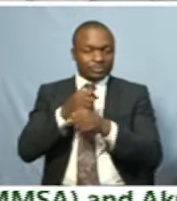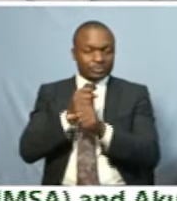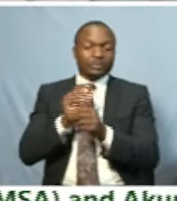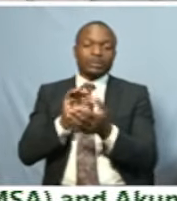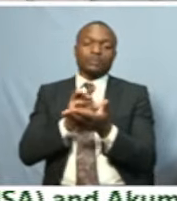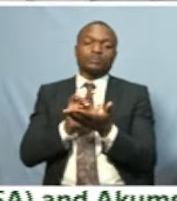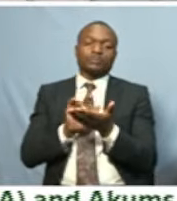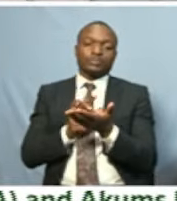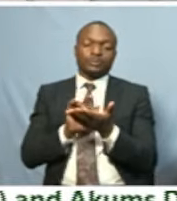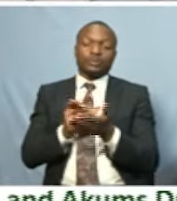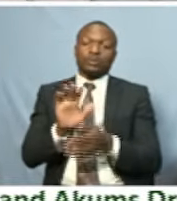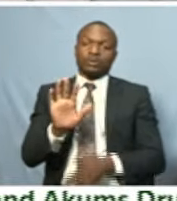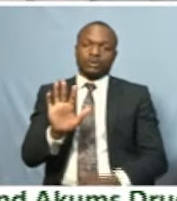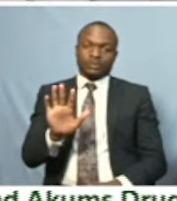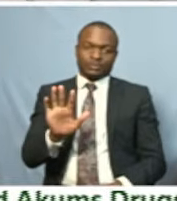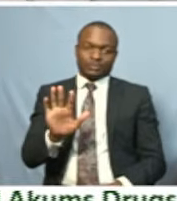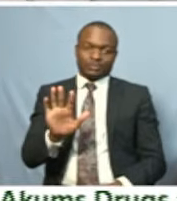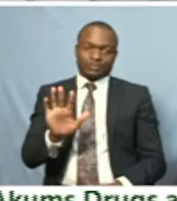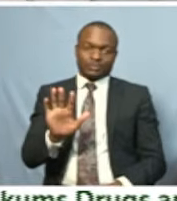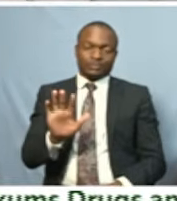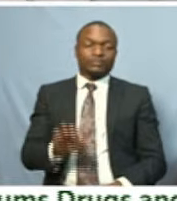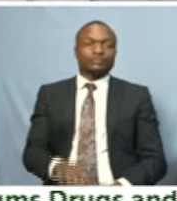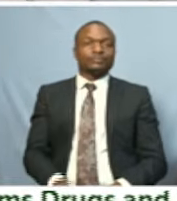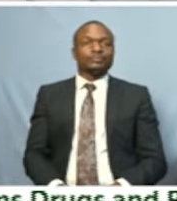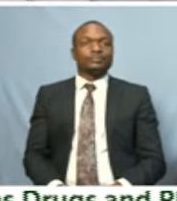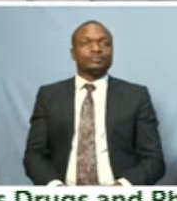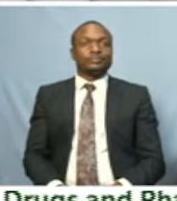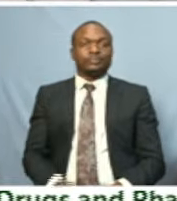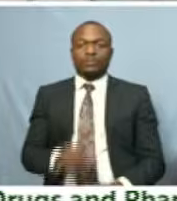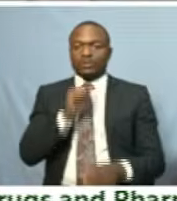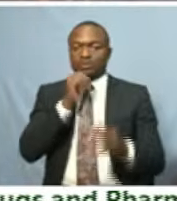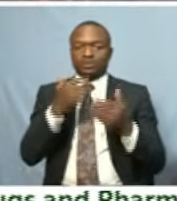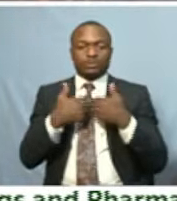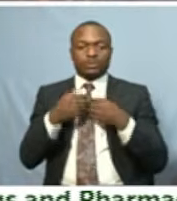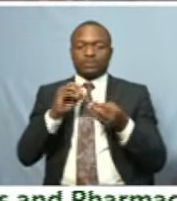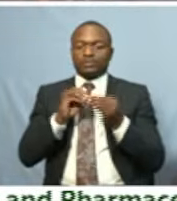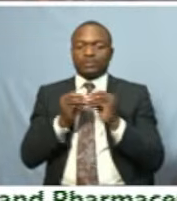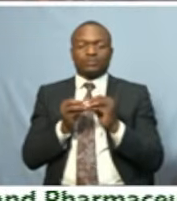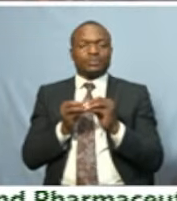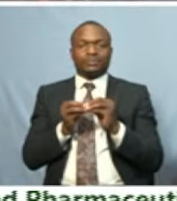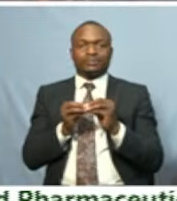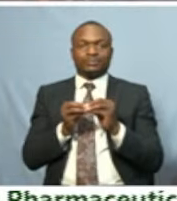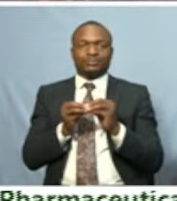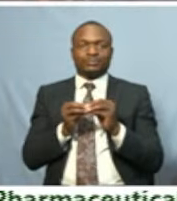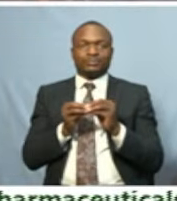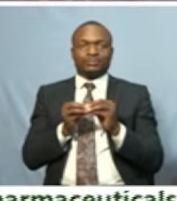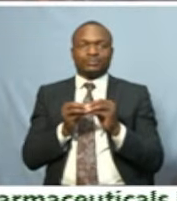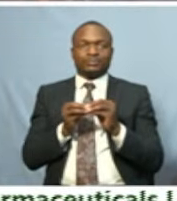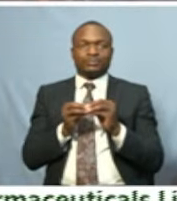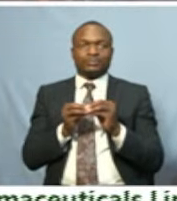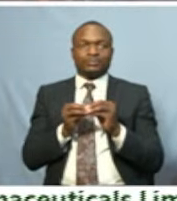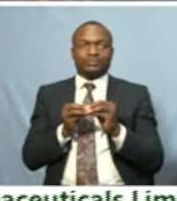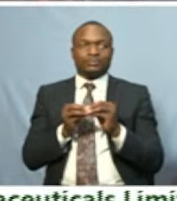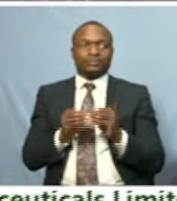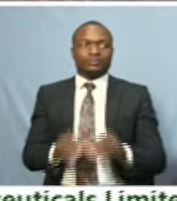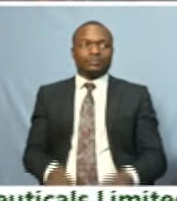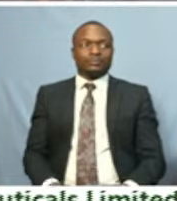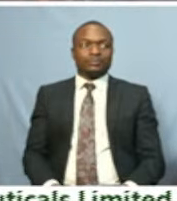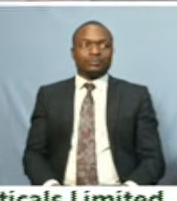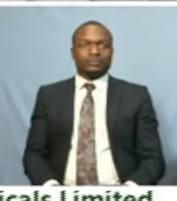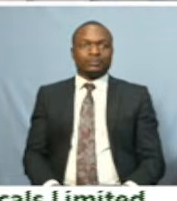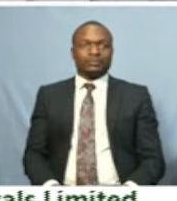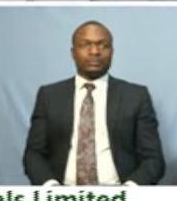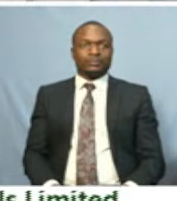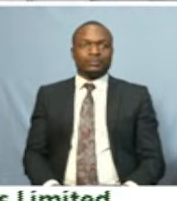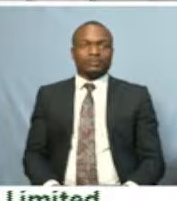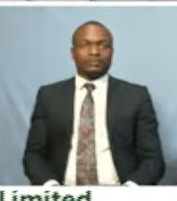drugs from within. Order. We don't have a quorum. No, we've been trading like this, Madam Speaker,